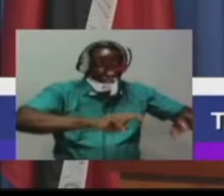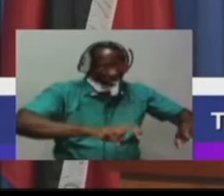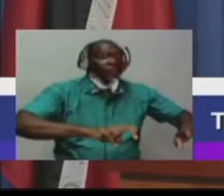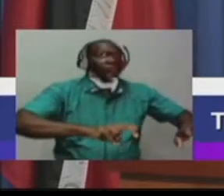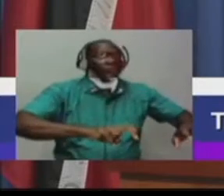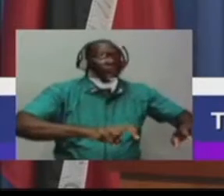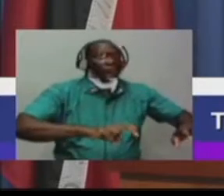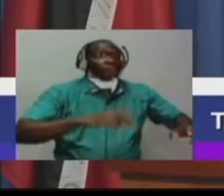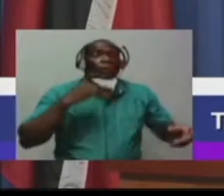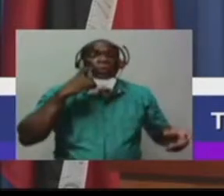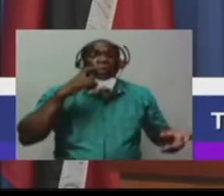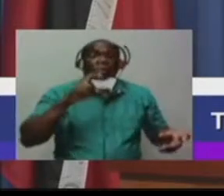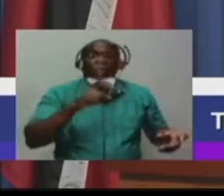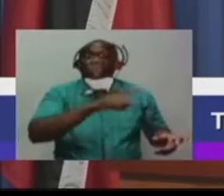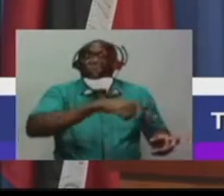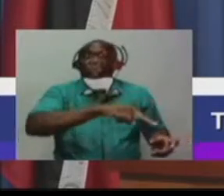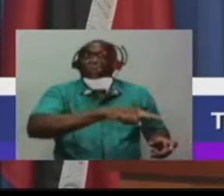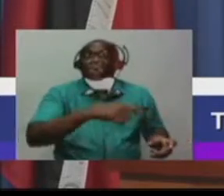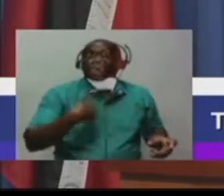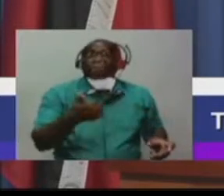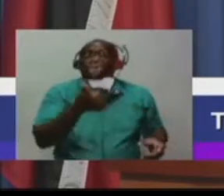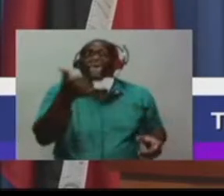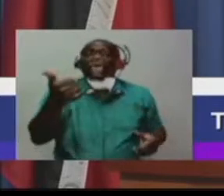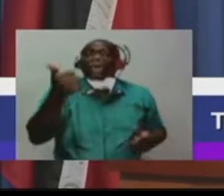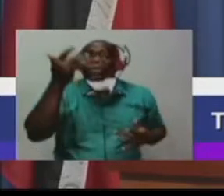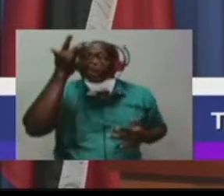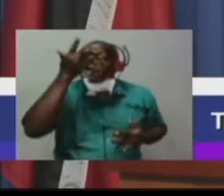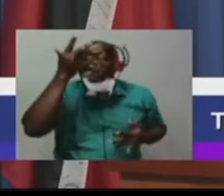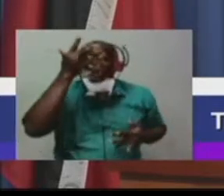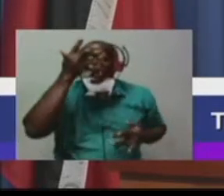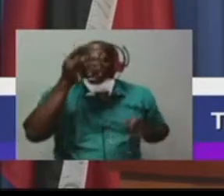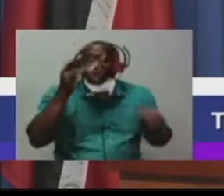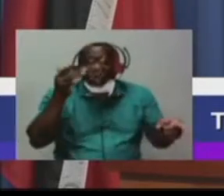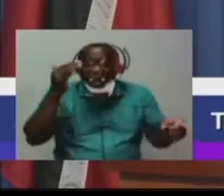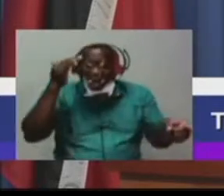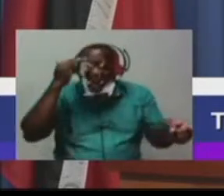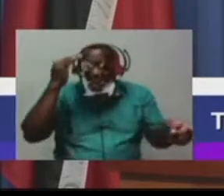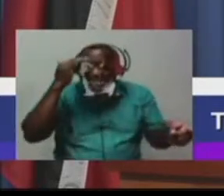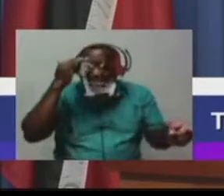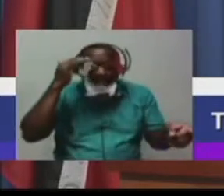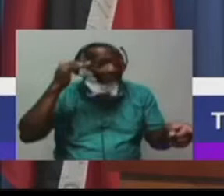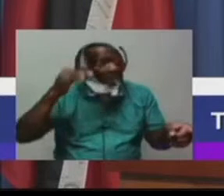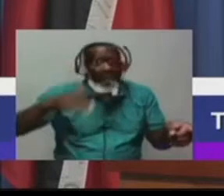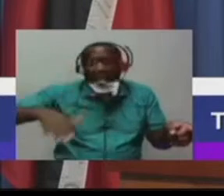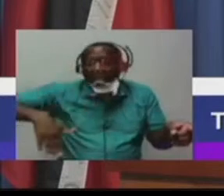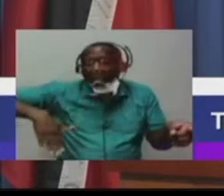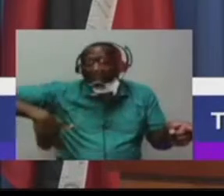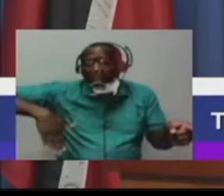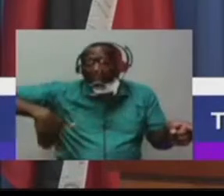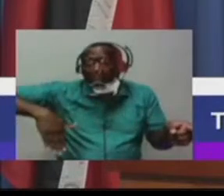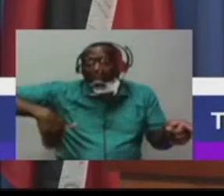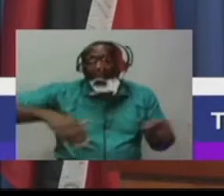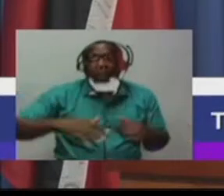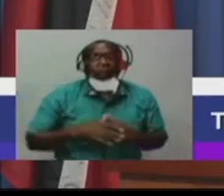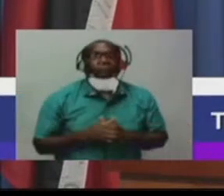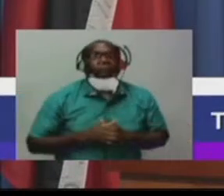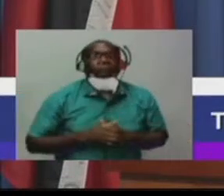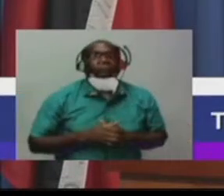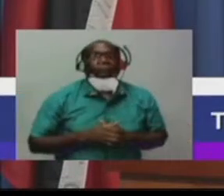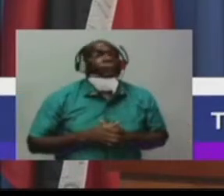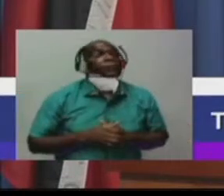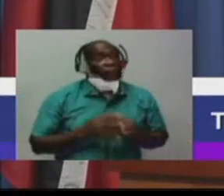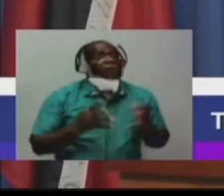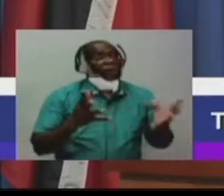that these patients were not aware of. And it's something I wanted to bring to the attention of the public so